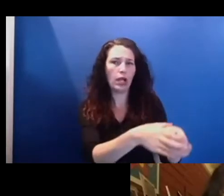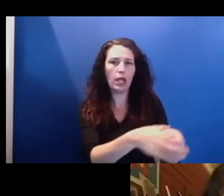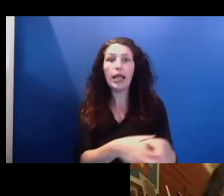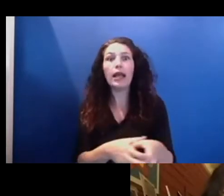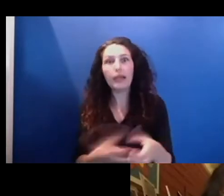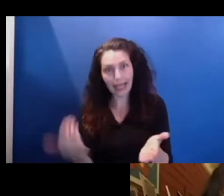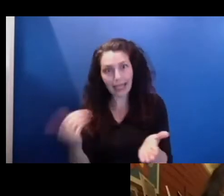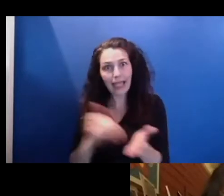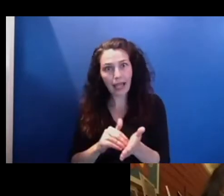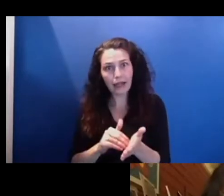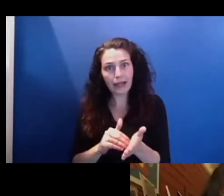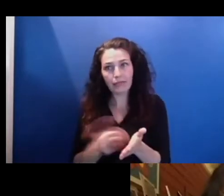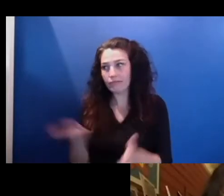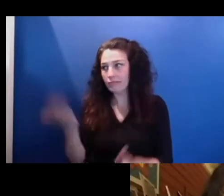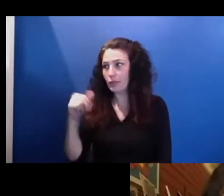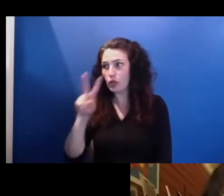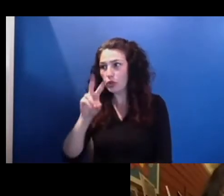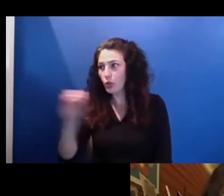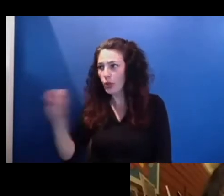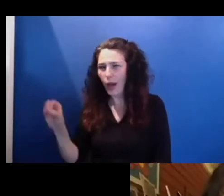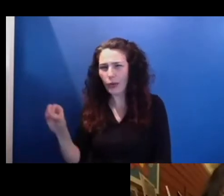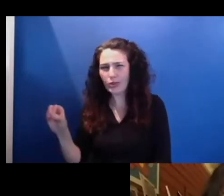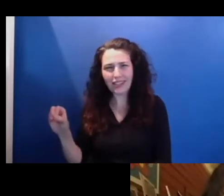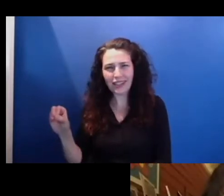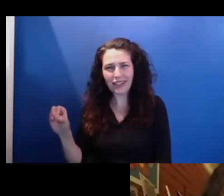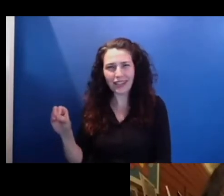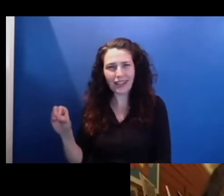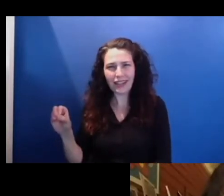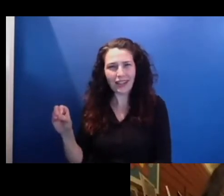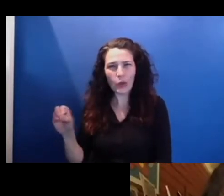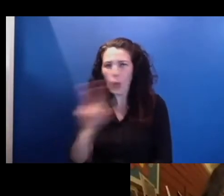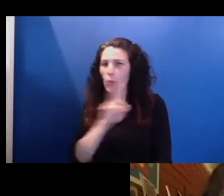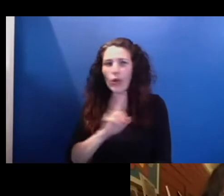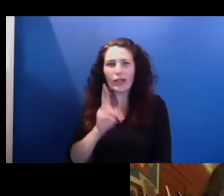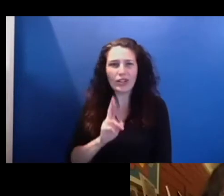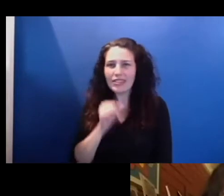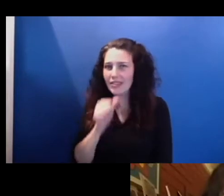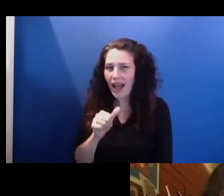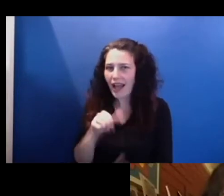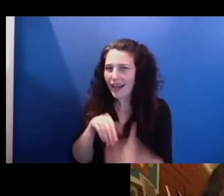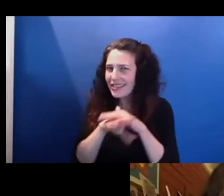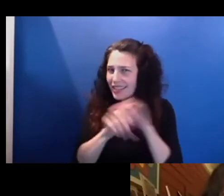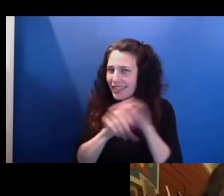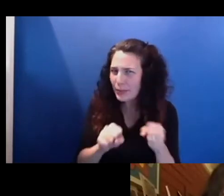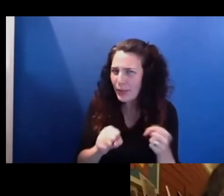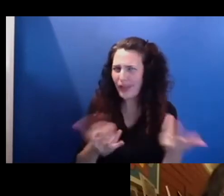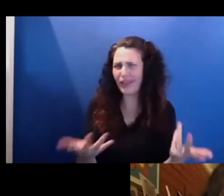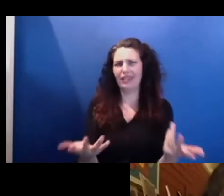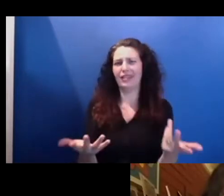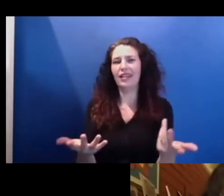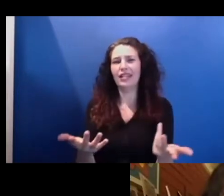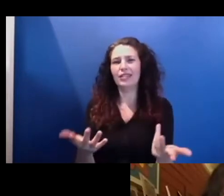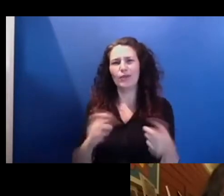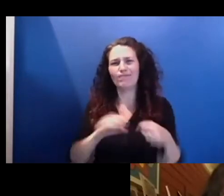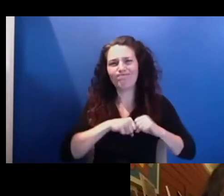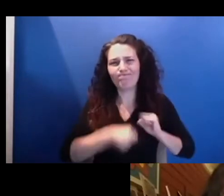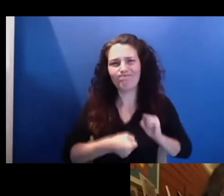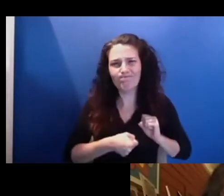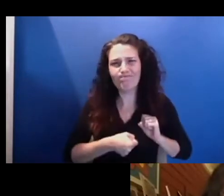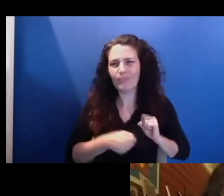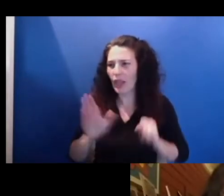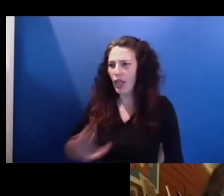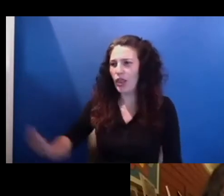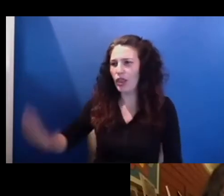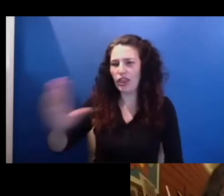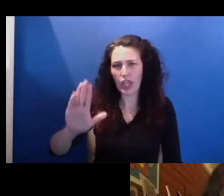know, they were used to not having their voices heard, and that hurt me. And that's when I decided I've got to do something about this.